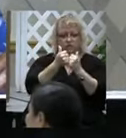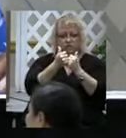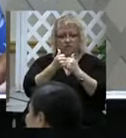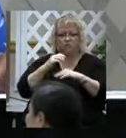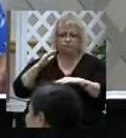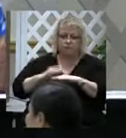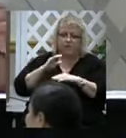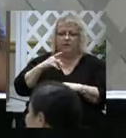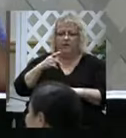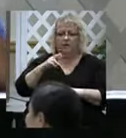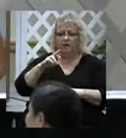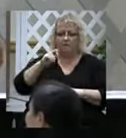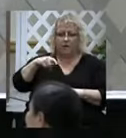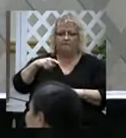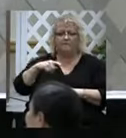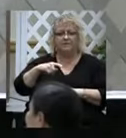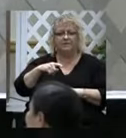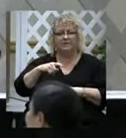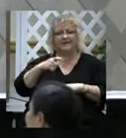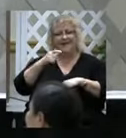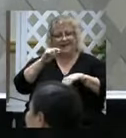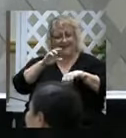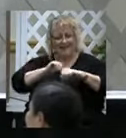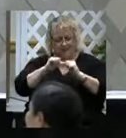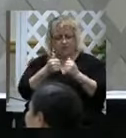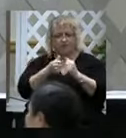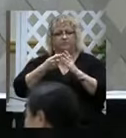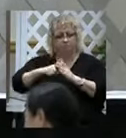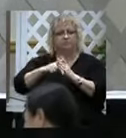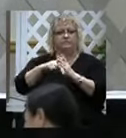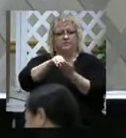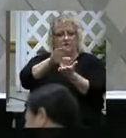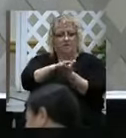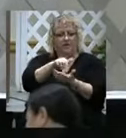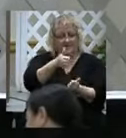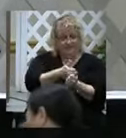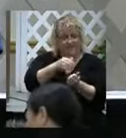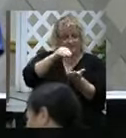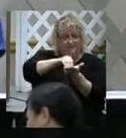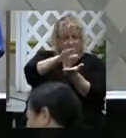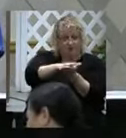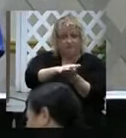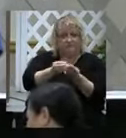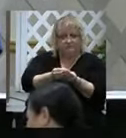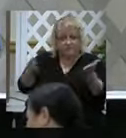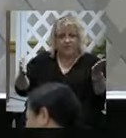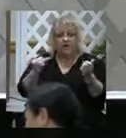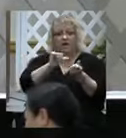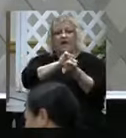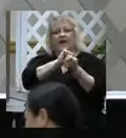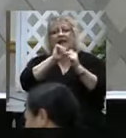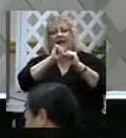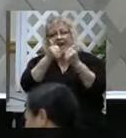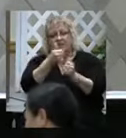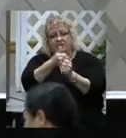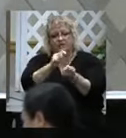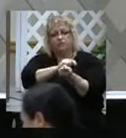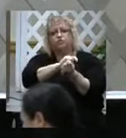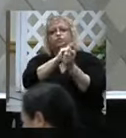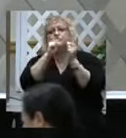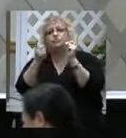And what I mean by that is that you want to have these certain documents translated in case you have to go a certain route or roll out a